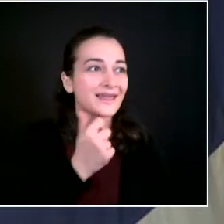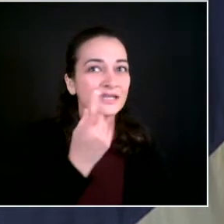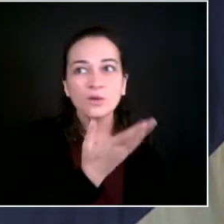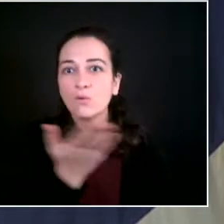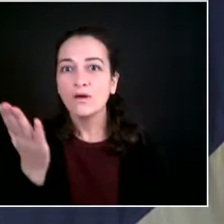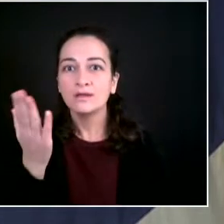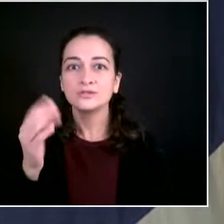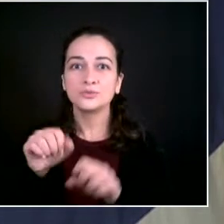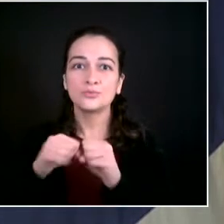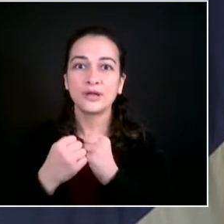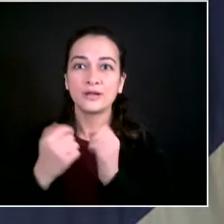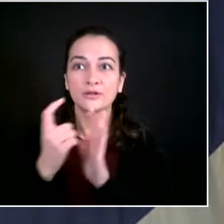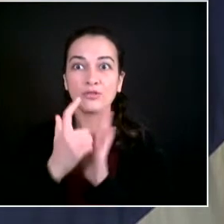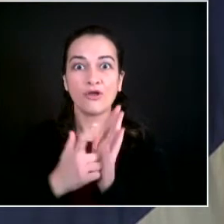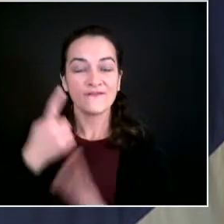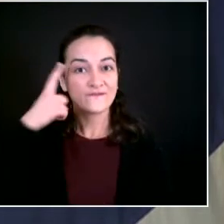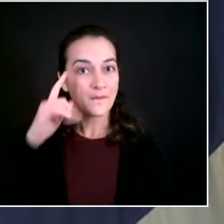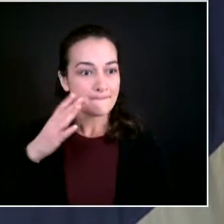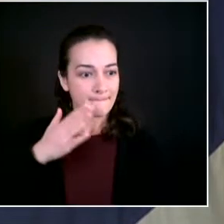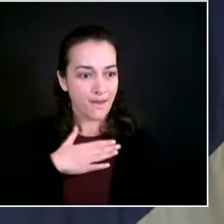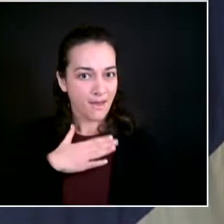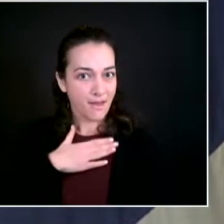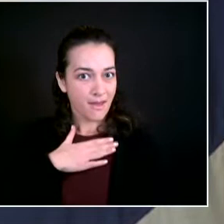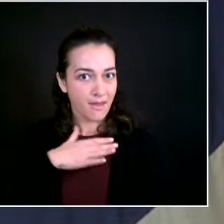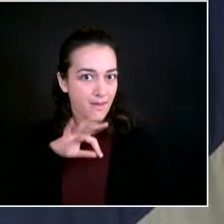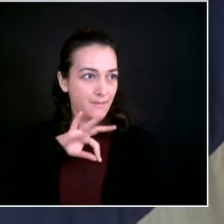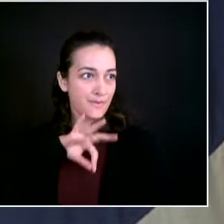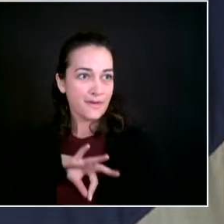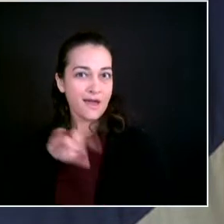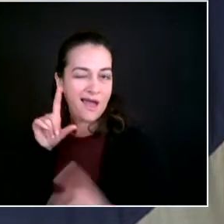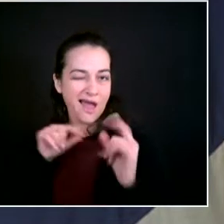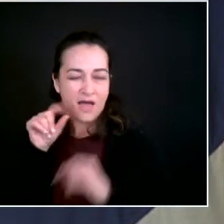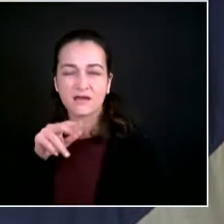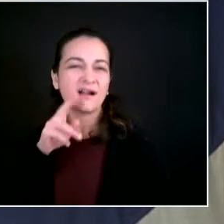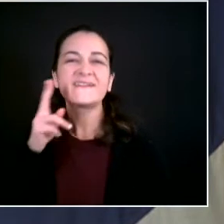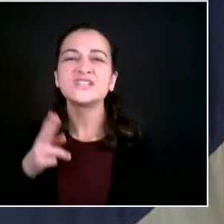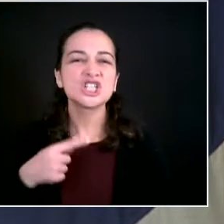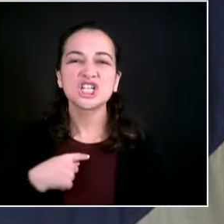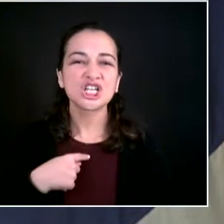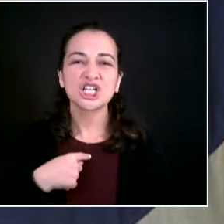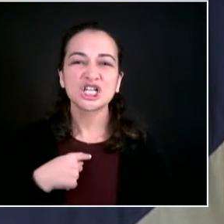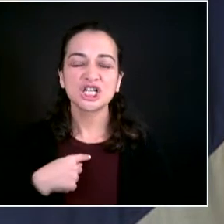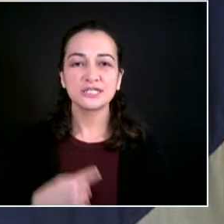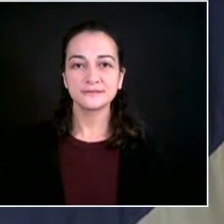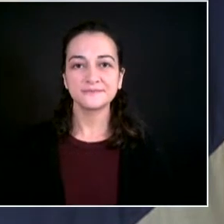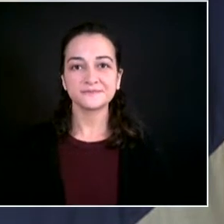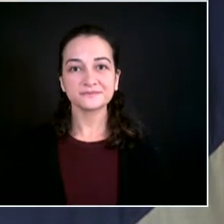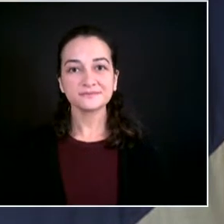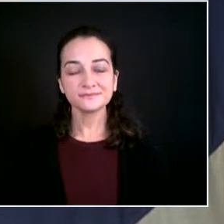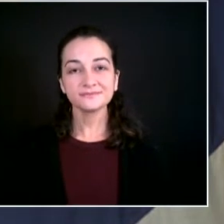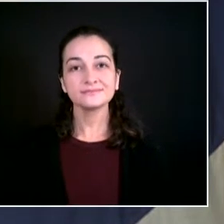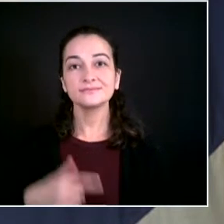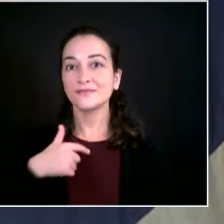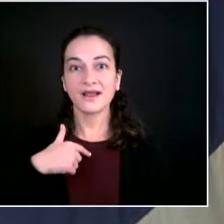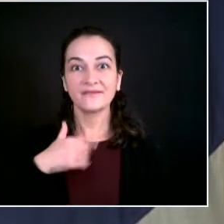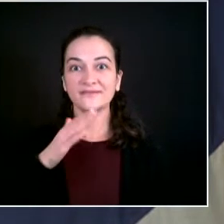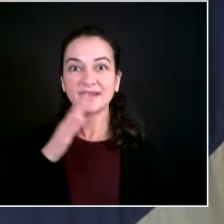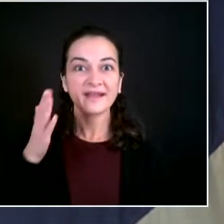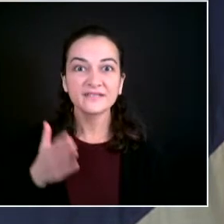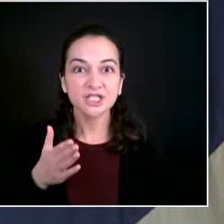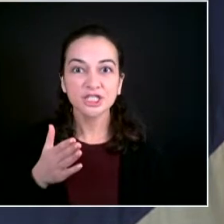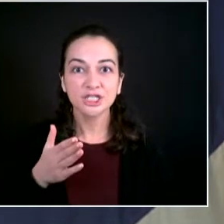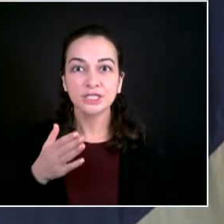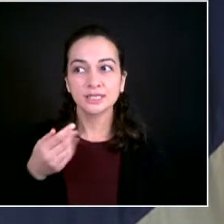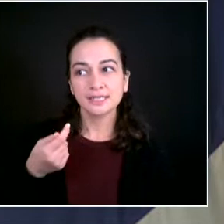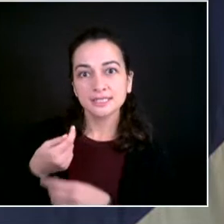campaign. Never. And I absolutely never traded my power as an elected official for